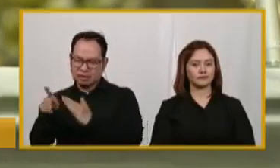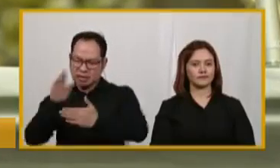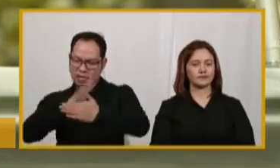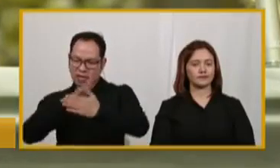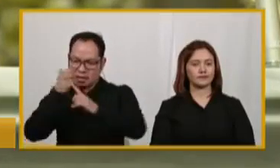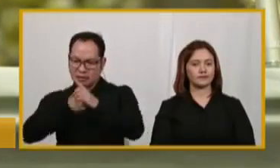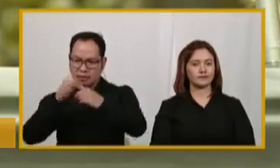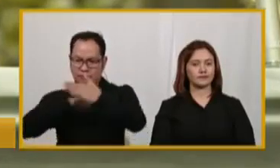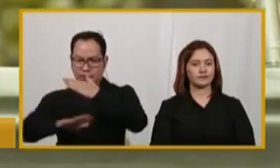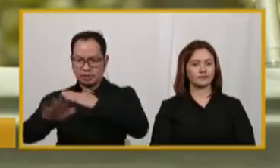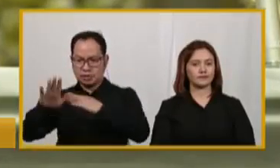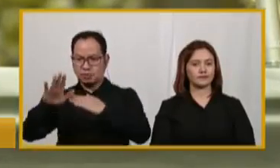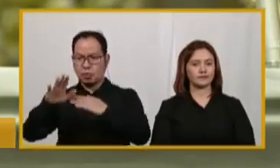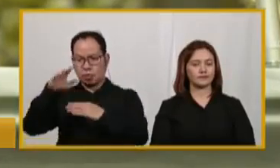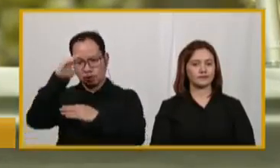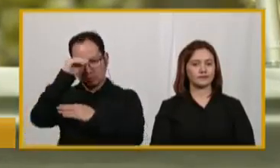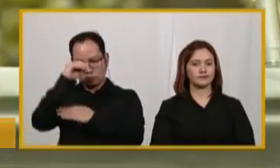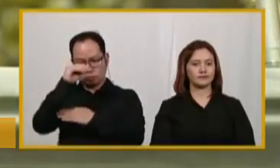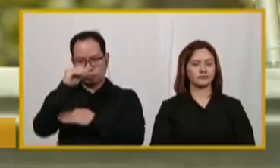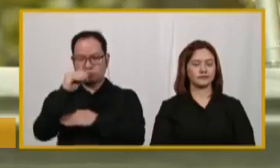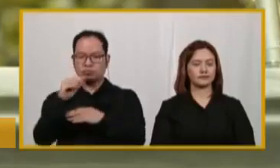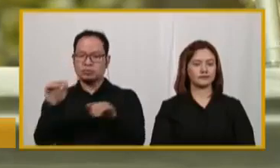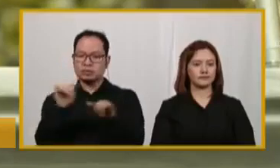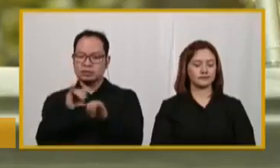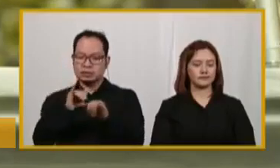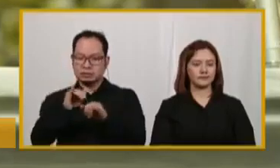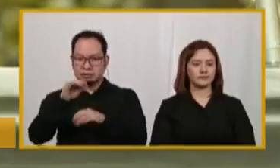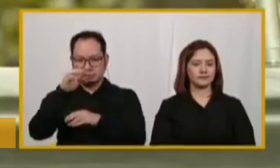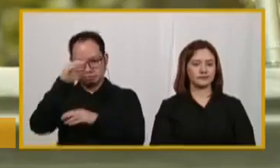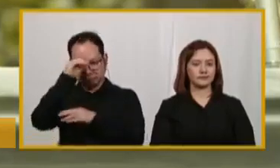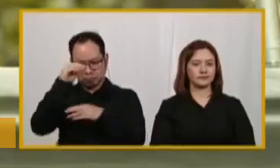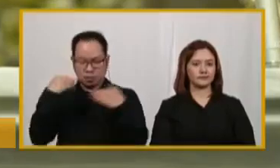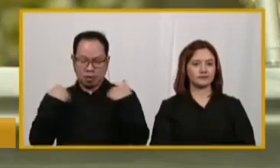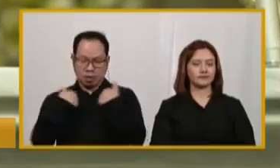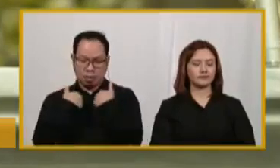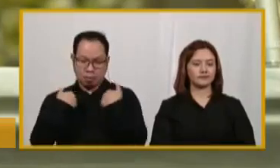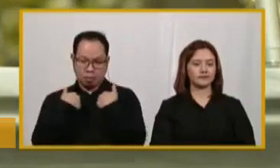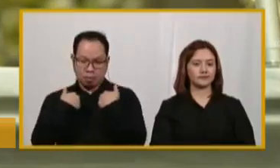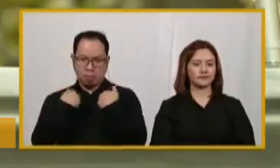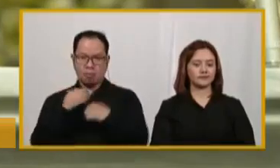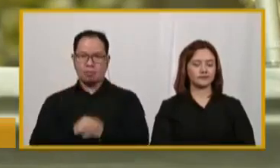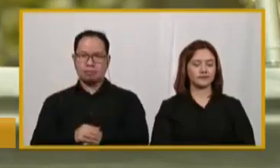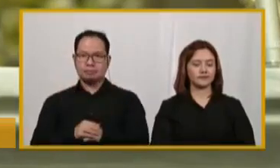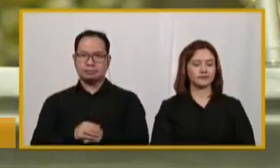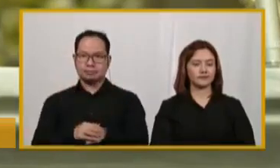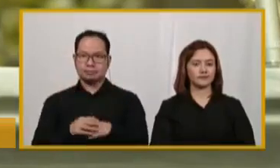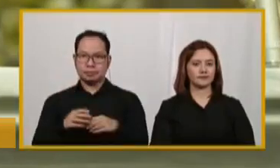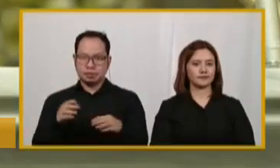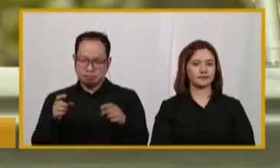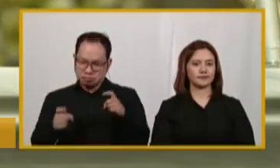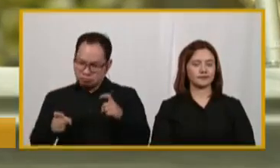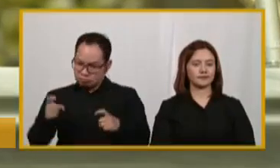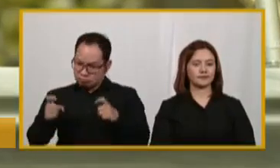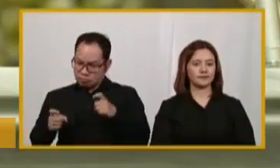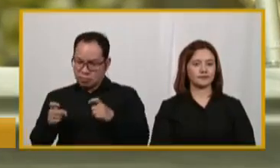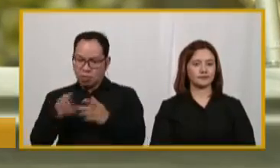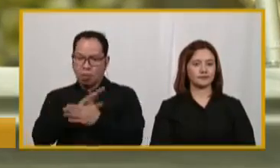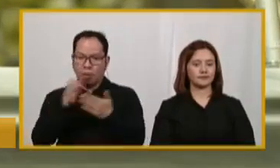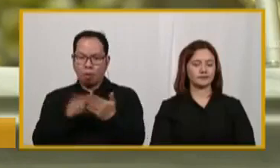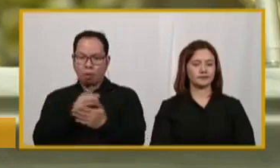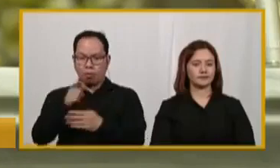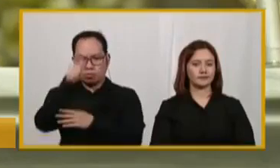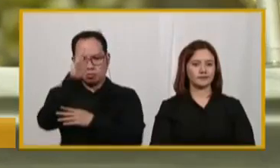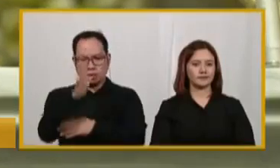land, both man and beast, and executing judgment on all the gods of